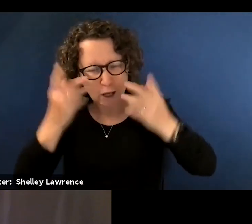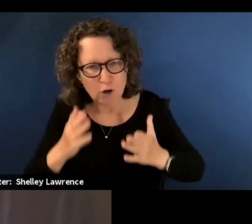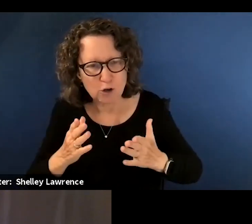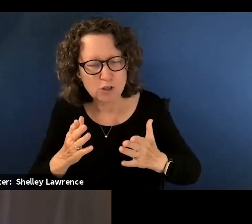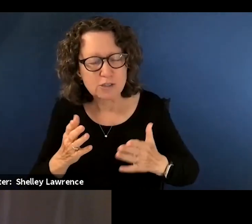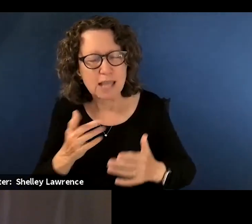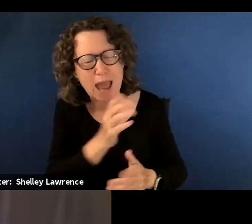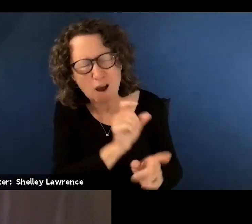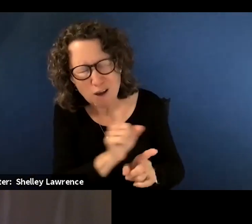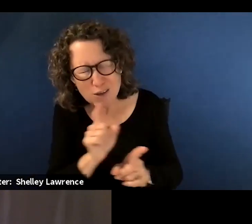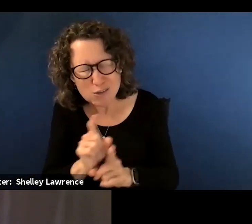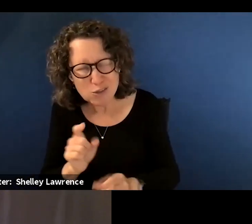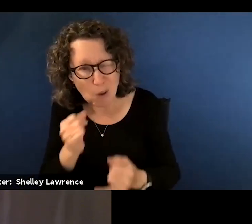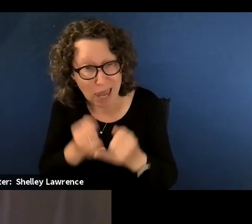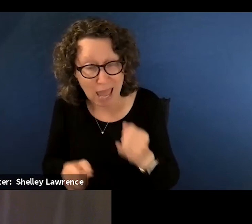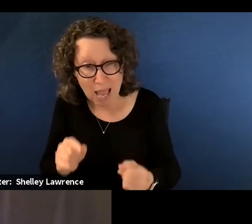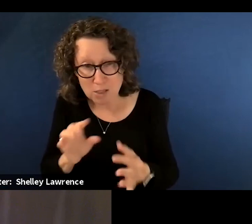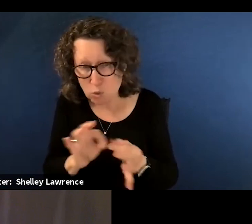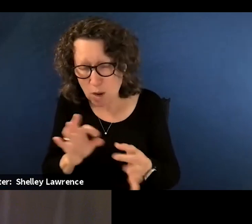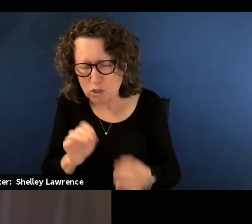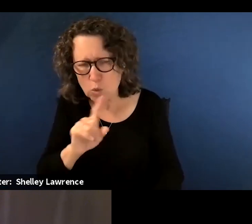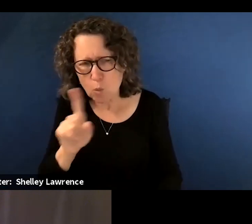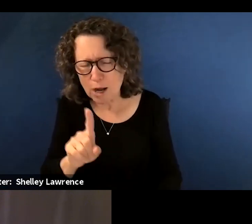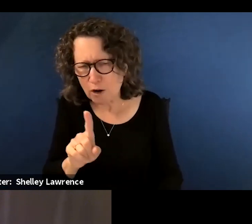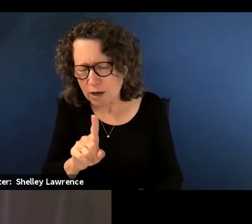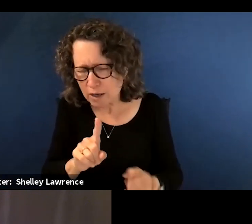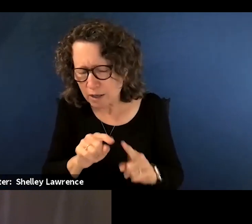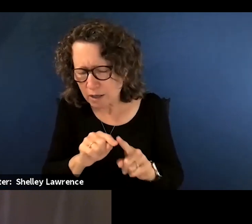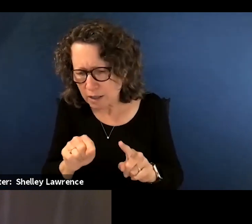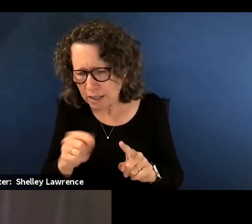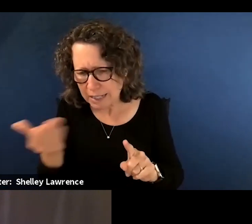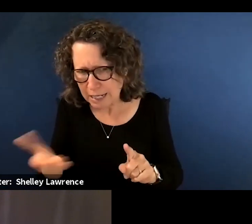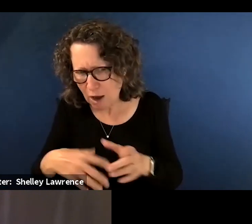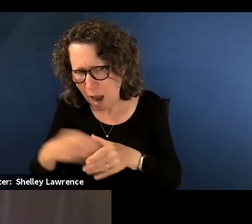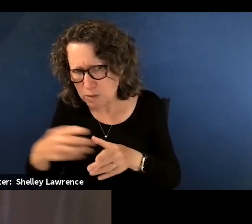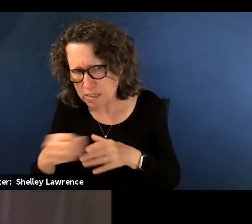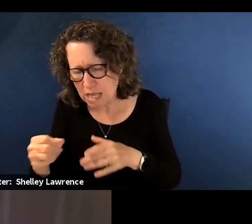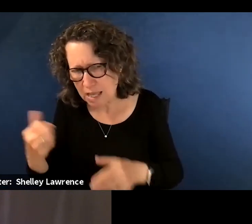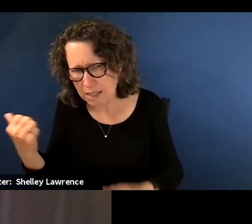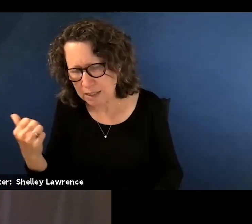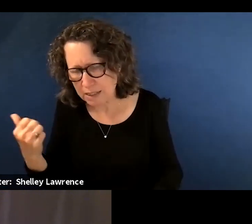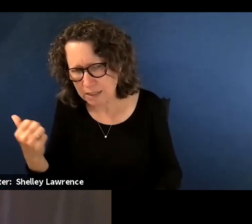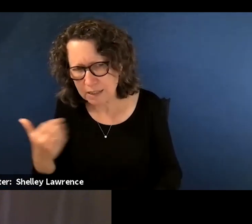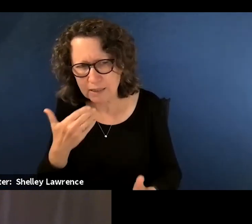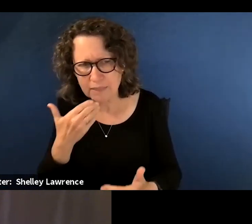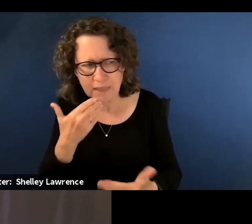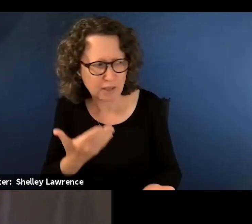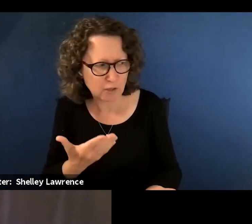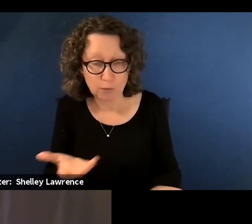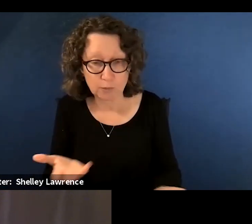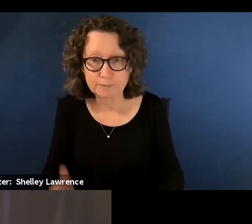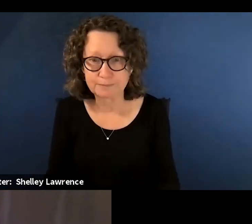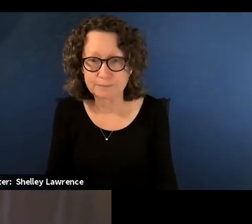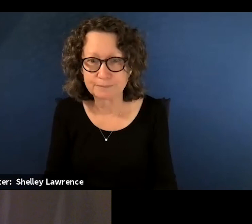And also, last question, where is the flag? Here outside on the pole. Thank you.